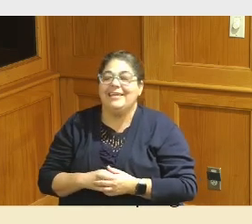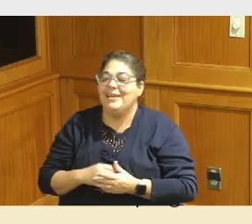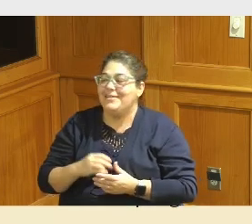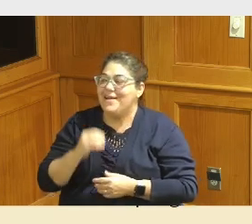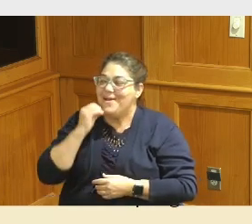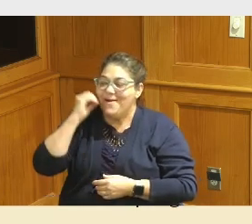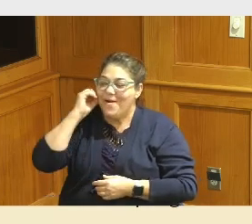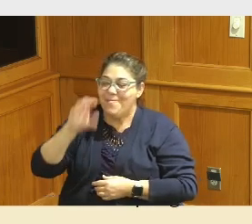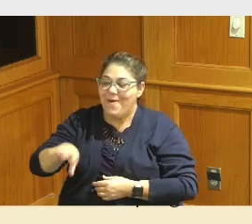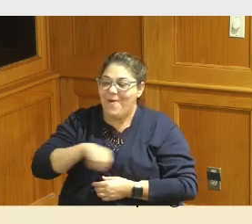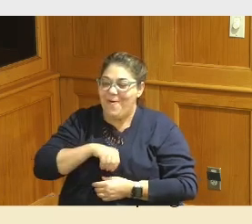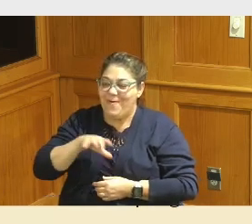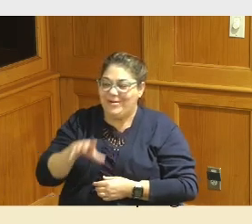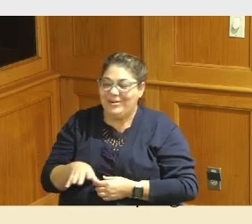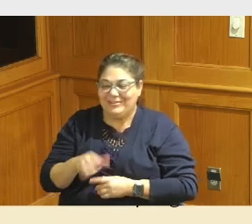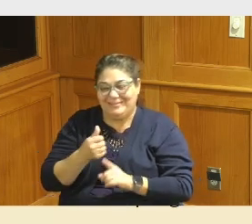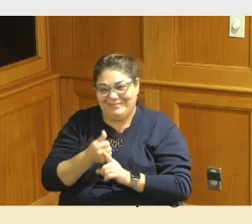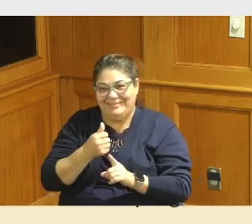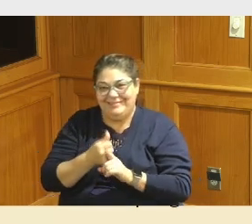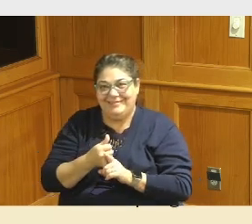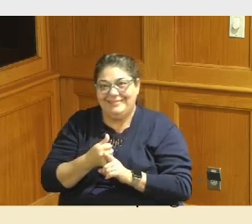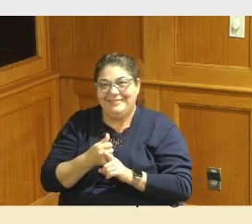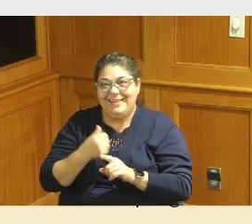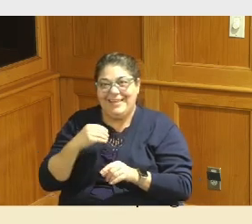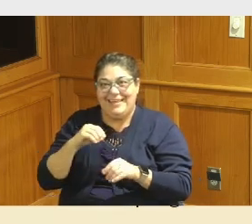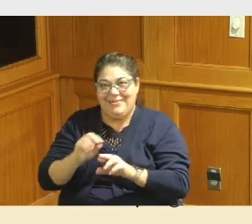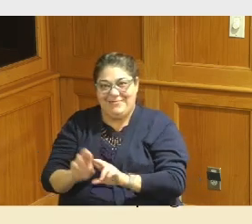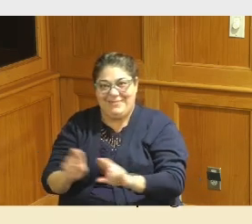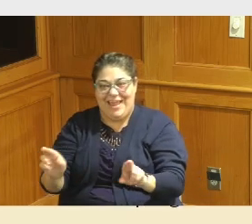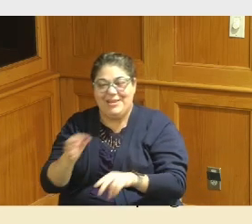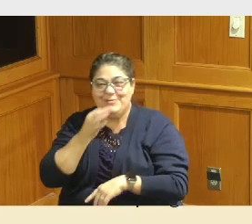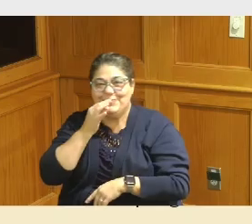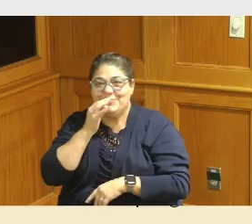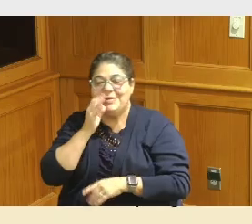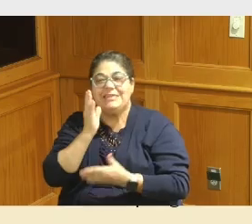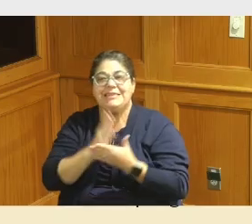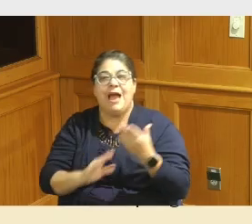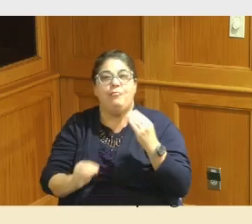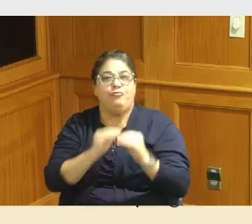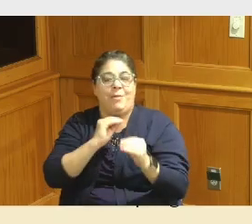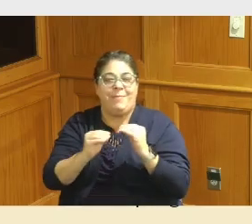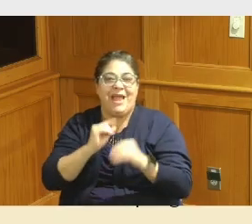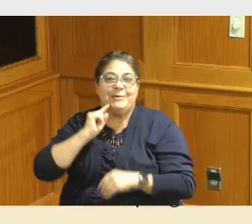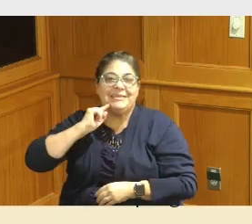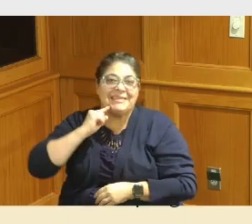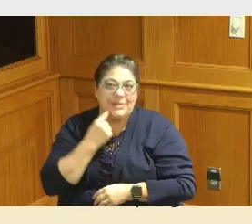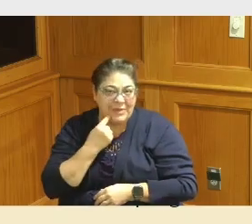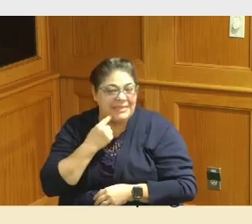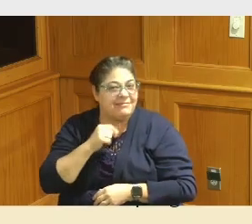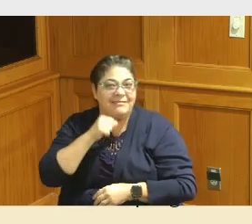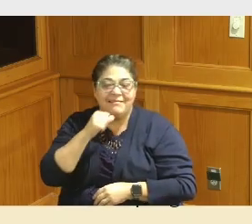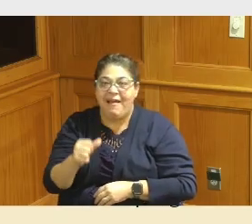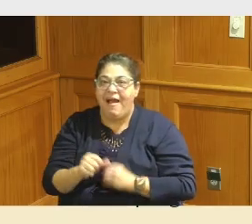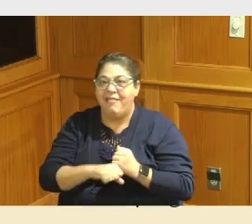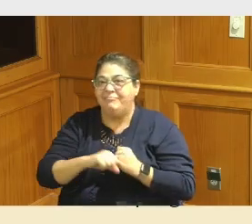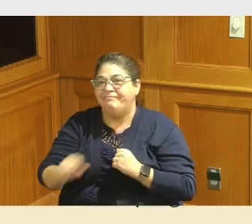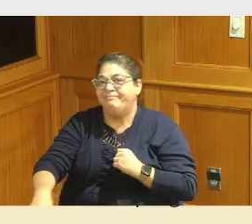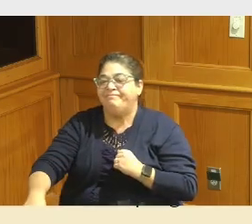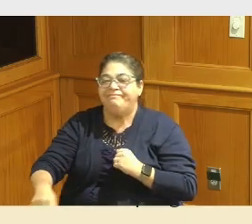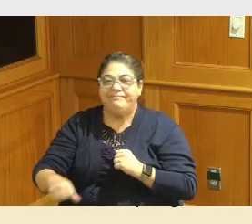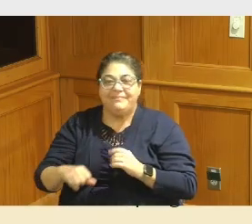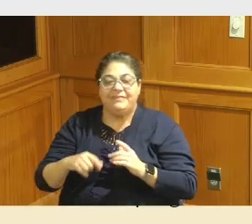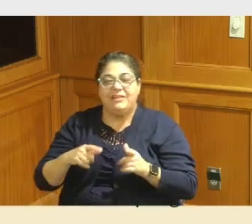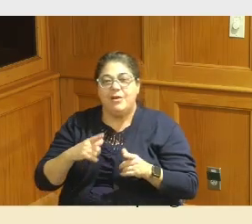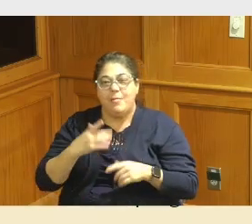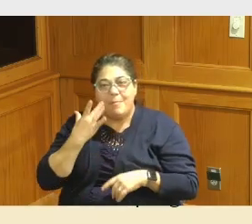The homeowners that we have in our pipeline now, some of the repairs are so significant that we're being a little cautious in bringing any new homeowners into